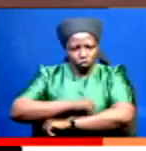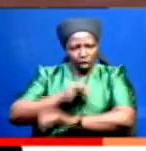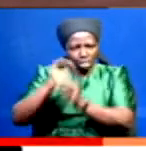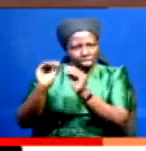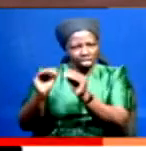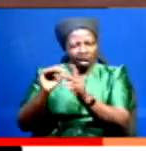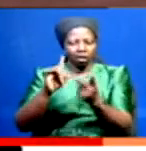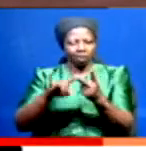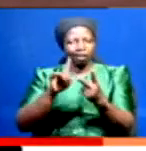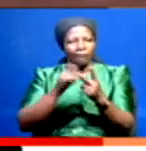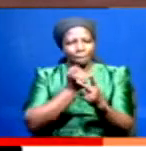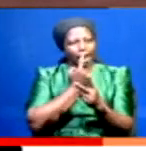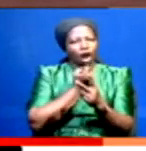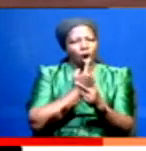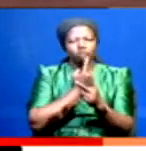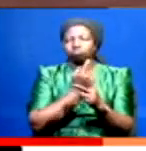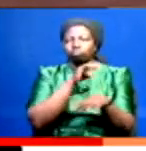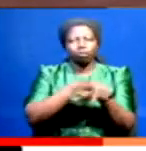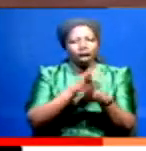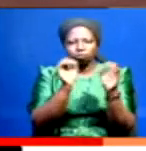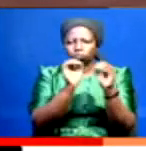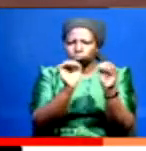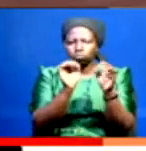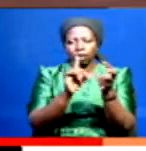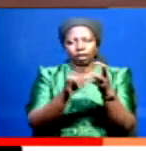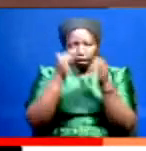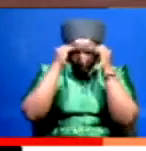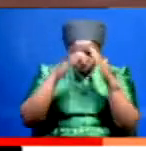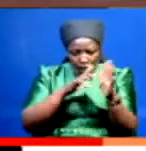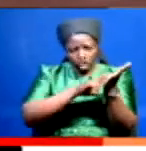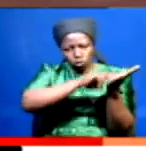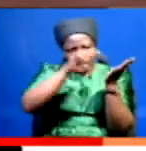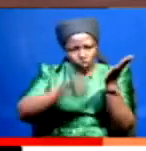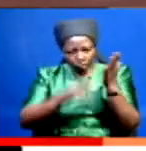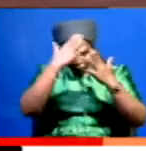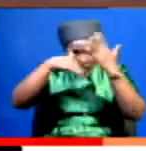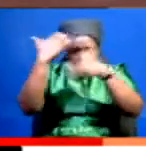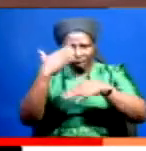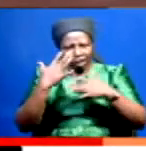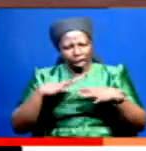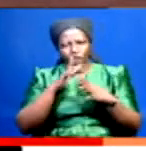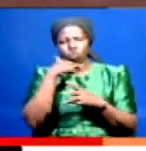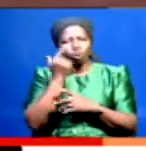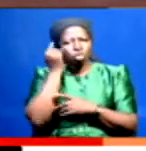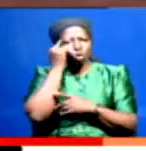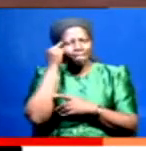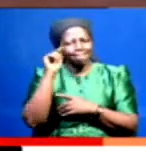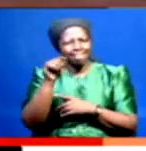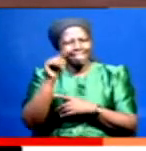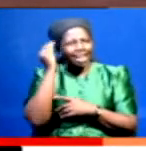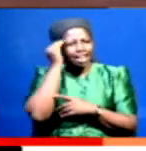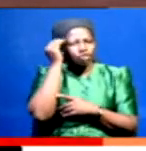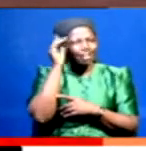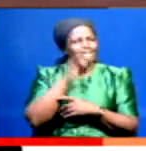who have dropped even from colleges, students who have dropped from university, people whom you thought have been educated to a certain level, they will be able to